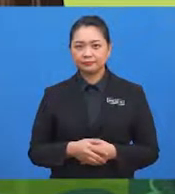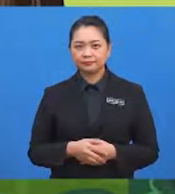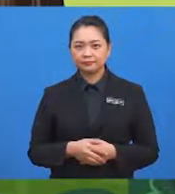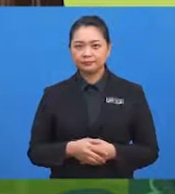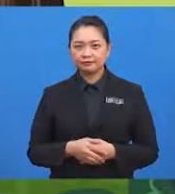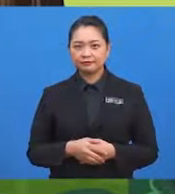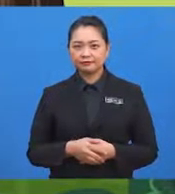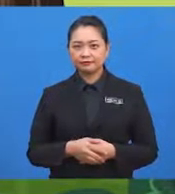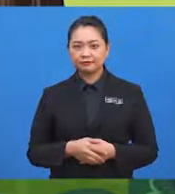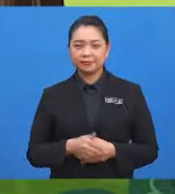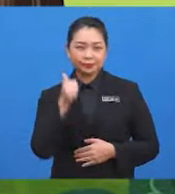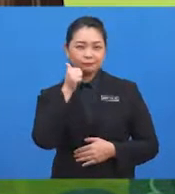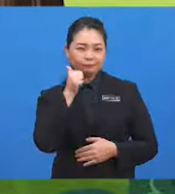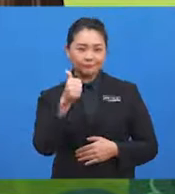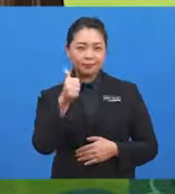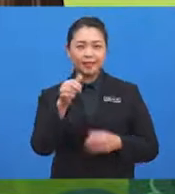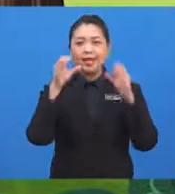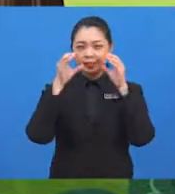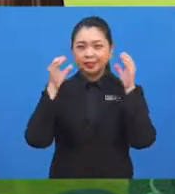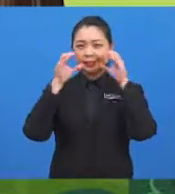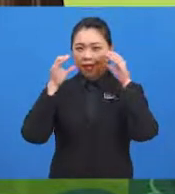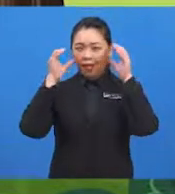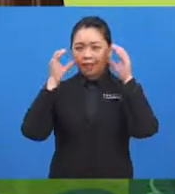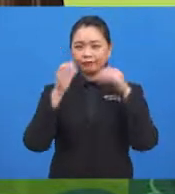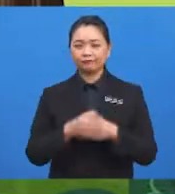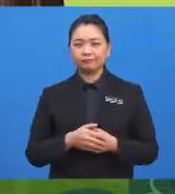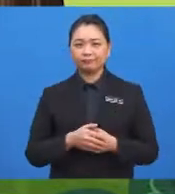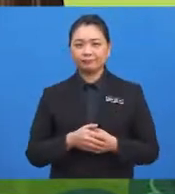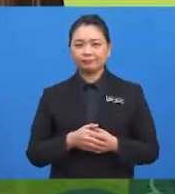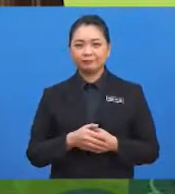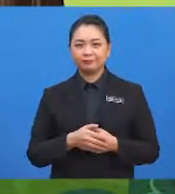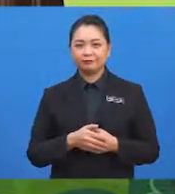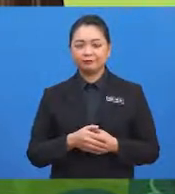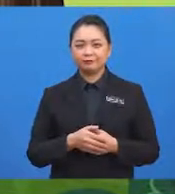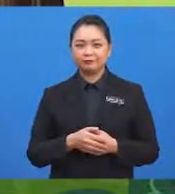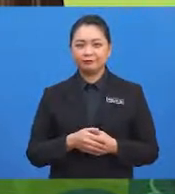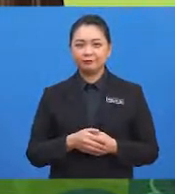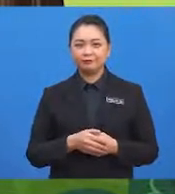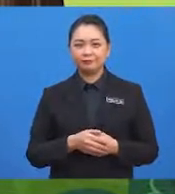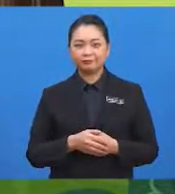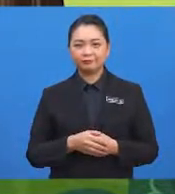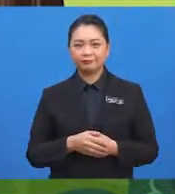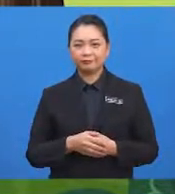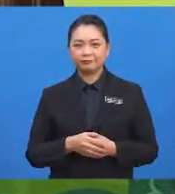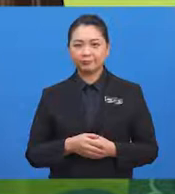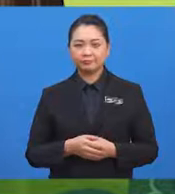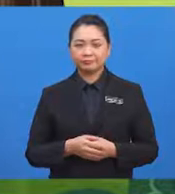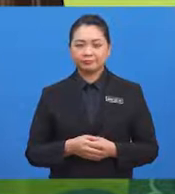That's a very good job. It's the cheetah. The cheetah can run. I can run.